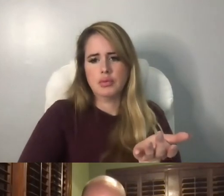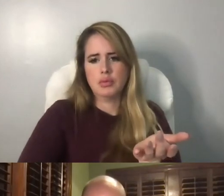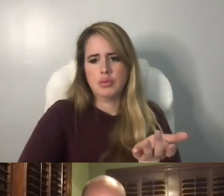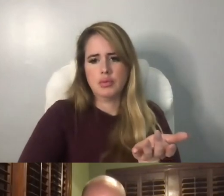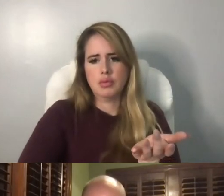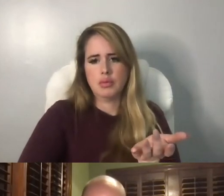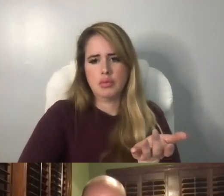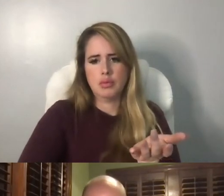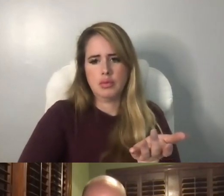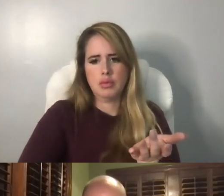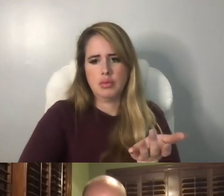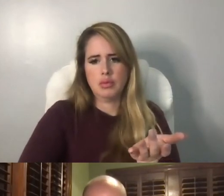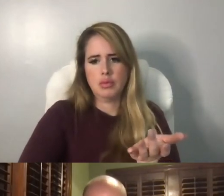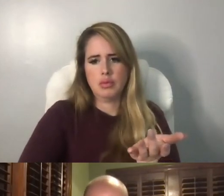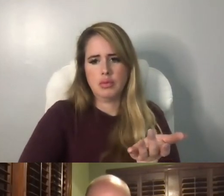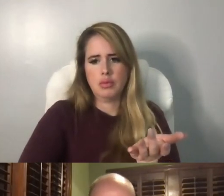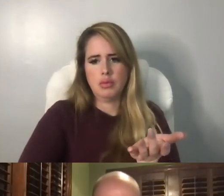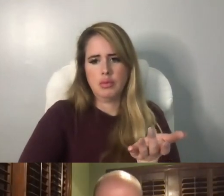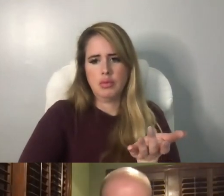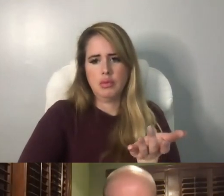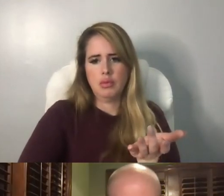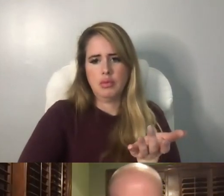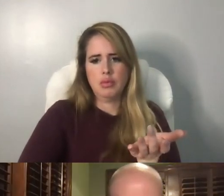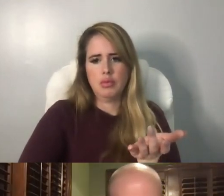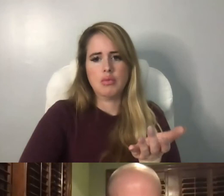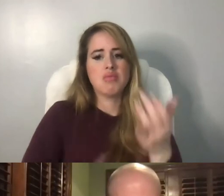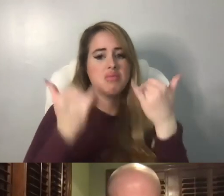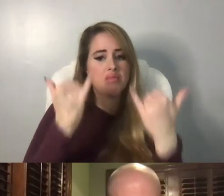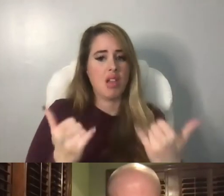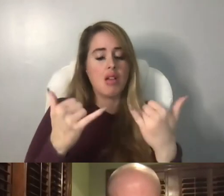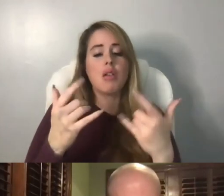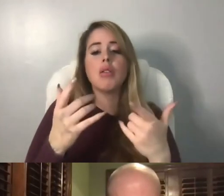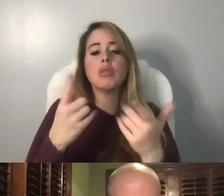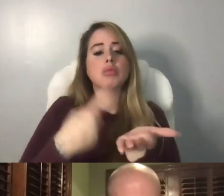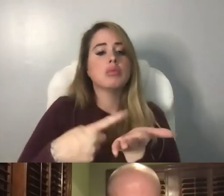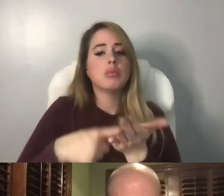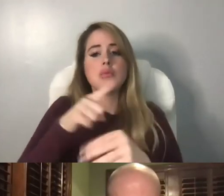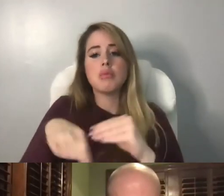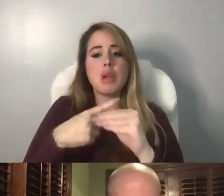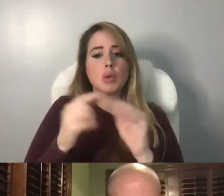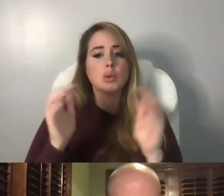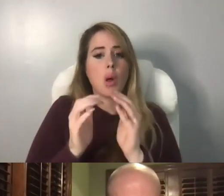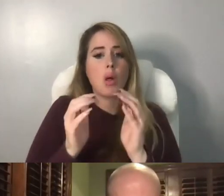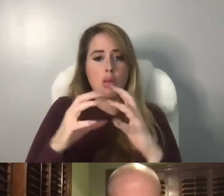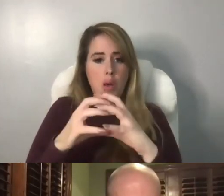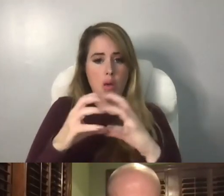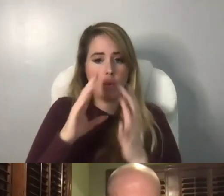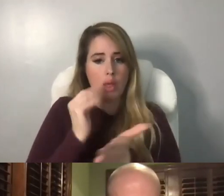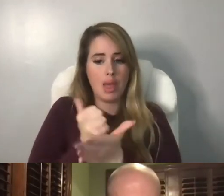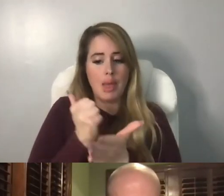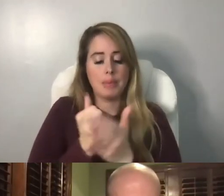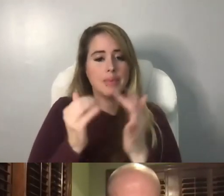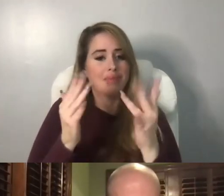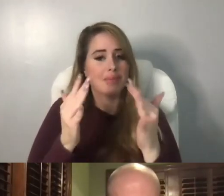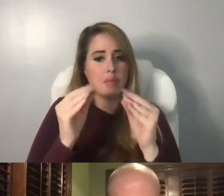Okay, the next question I think Dr. Moss already addressed. Does working with a soft, small ball help to keep the fingers more limber? Again, I